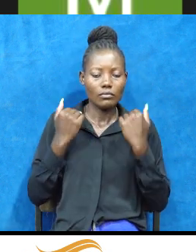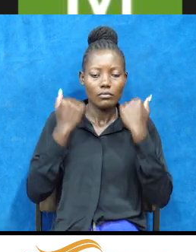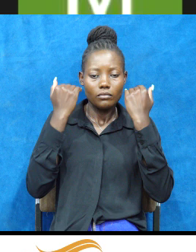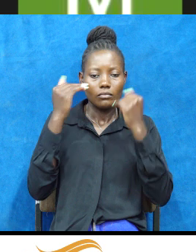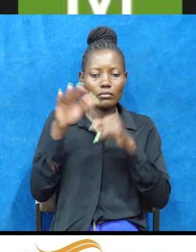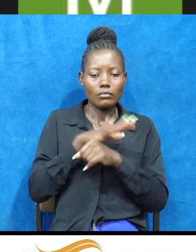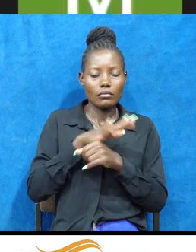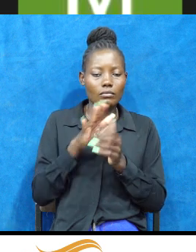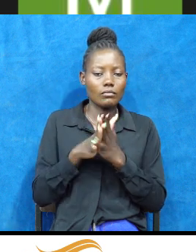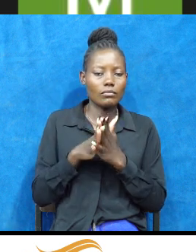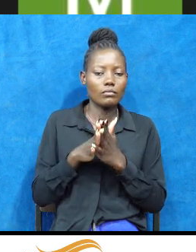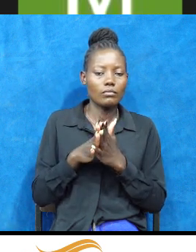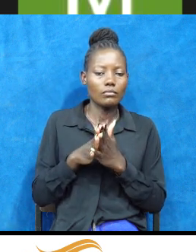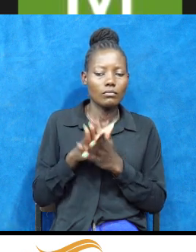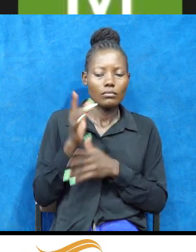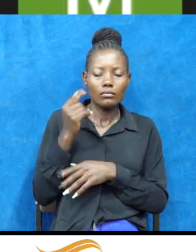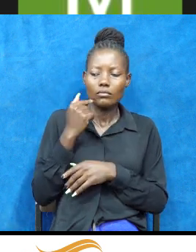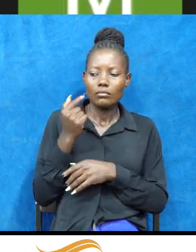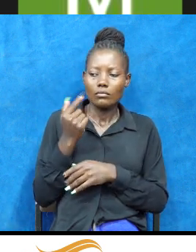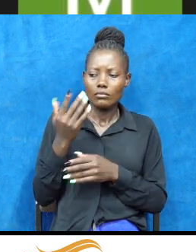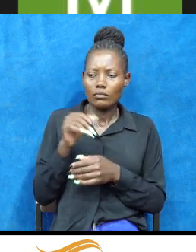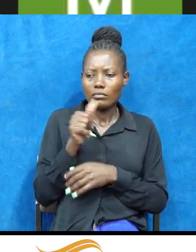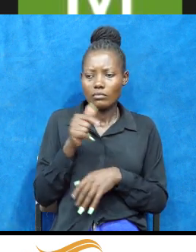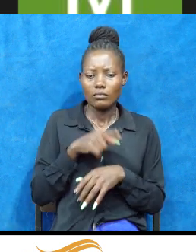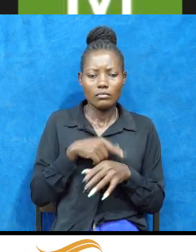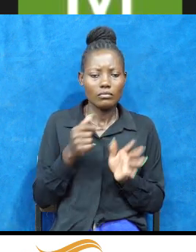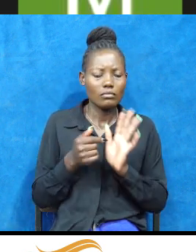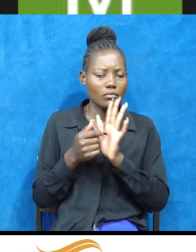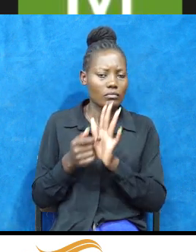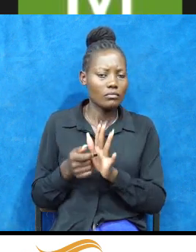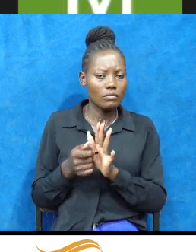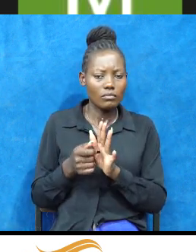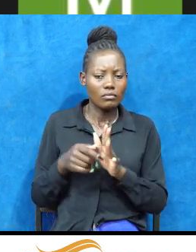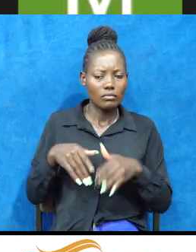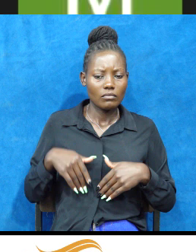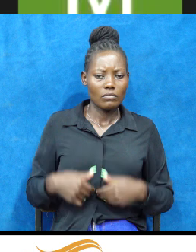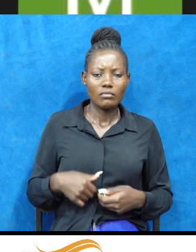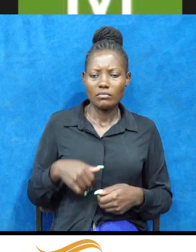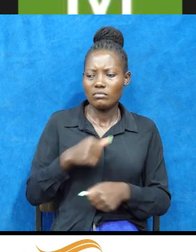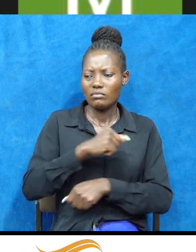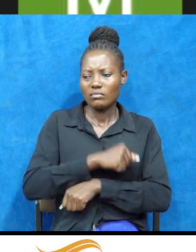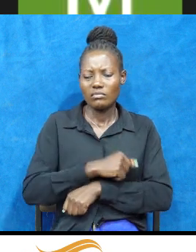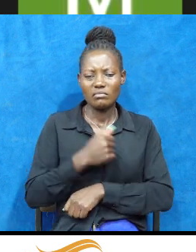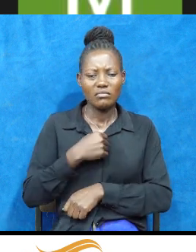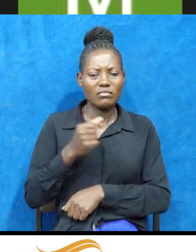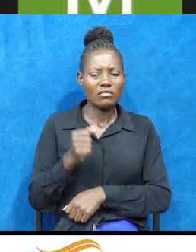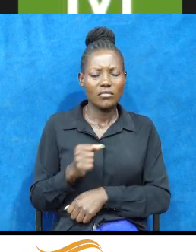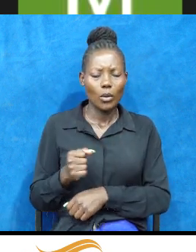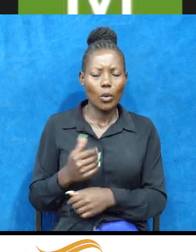stressful. And I would say it kind of shows a little bit of my background. It was old school. I'm older.